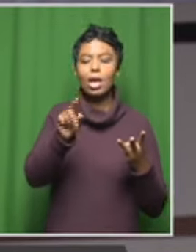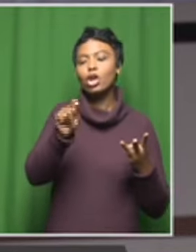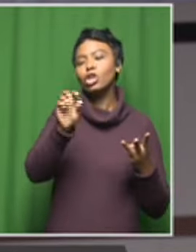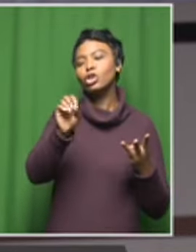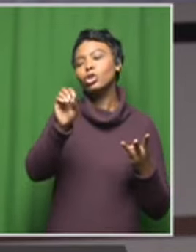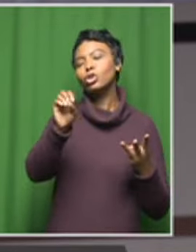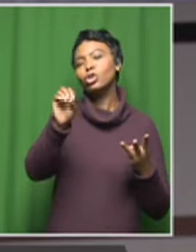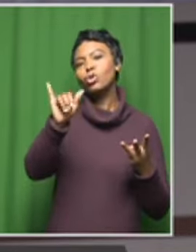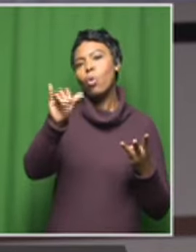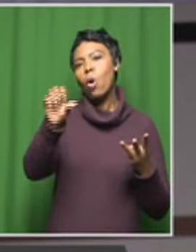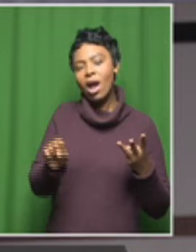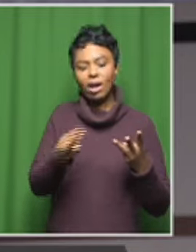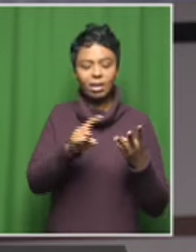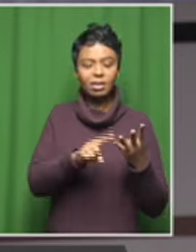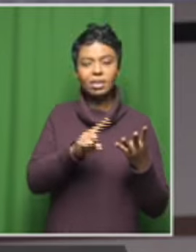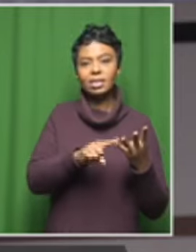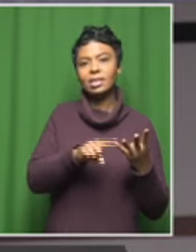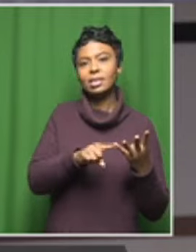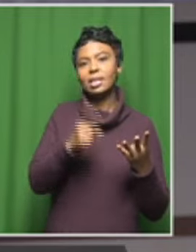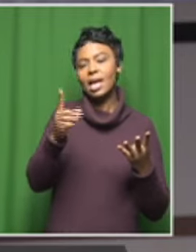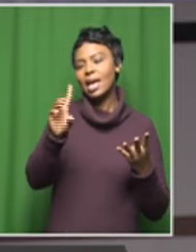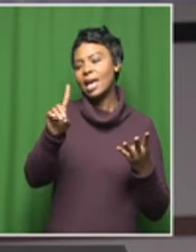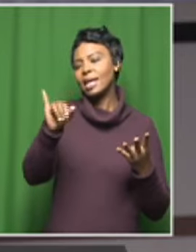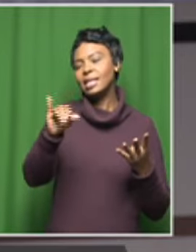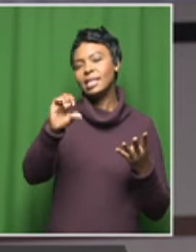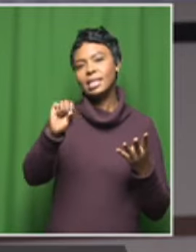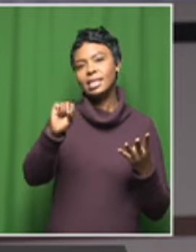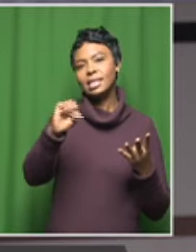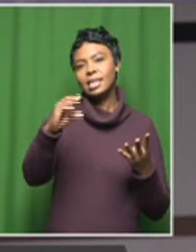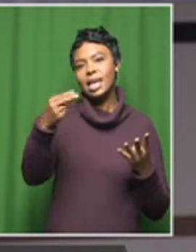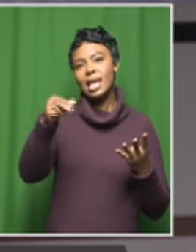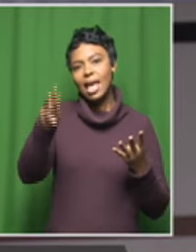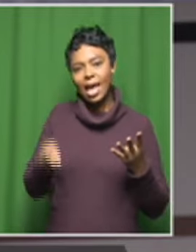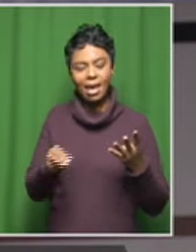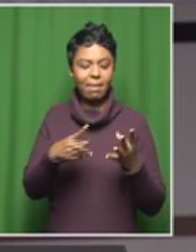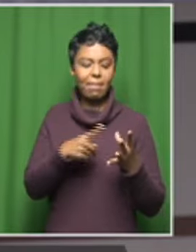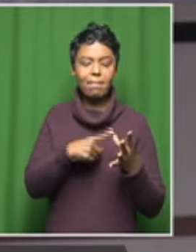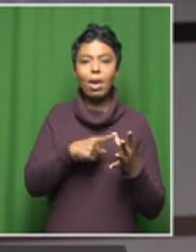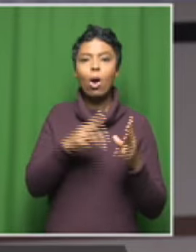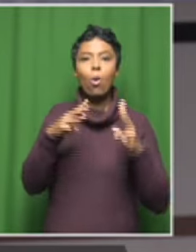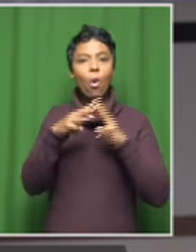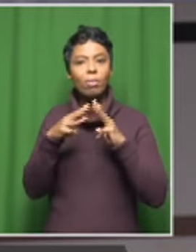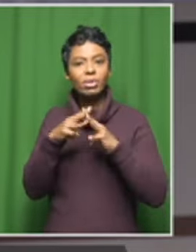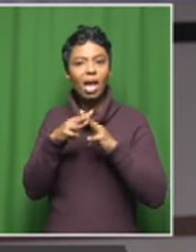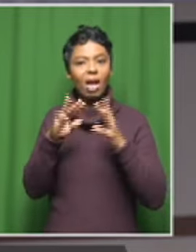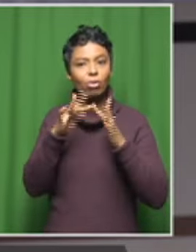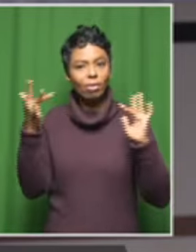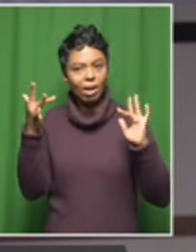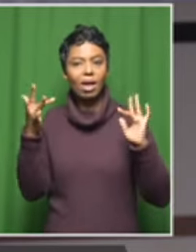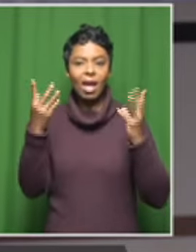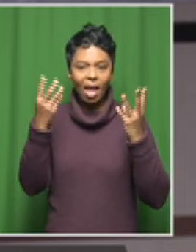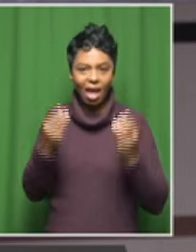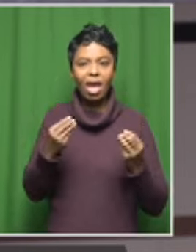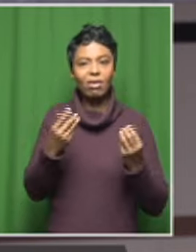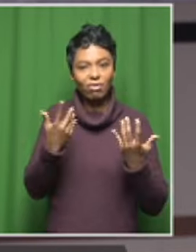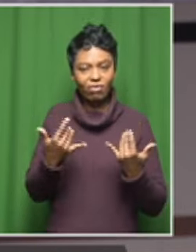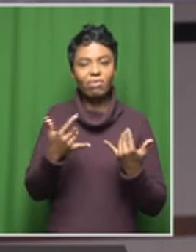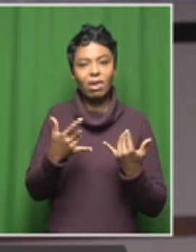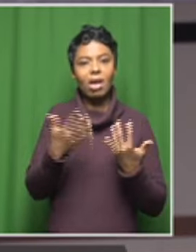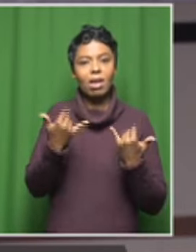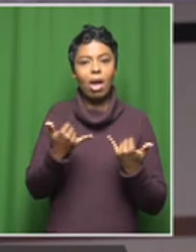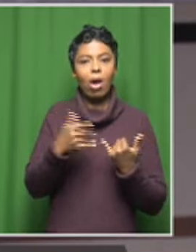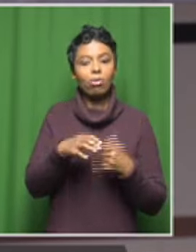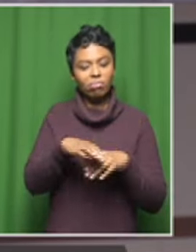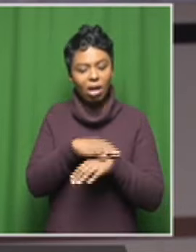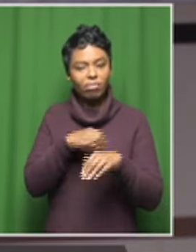and you can also get them from Zappa, our virtual stickers. You can also visit our website. We've got amazing slippers. And so we've really just